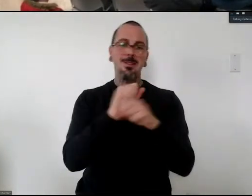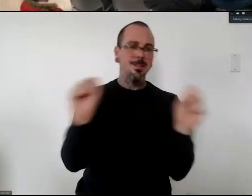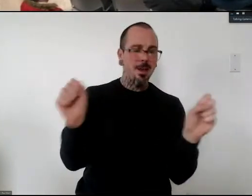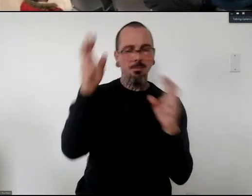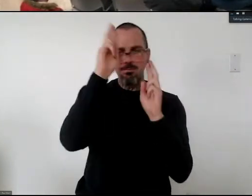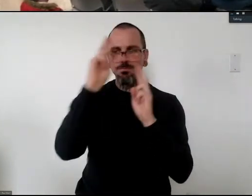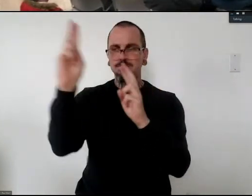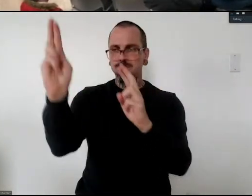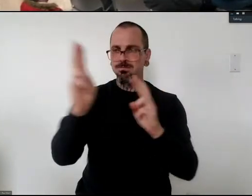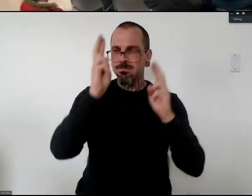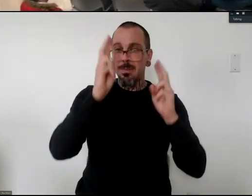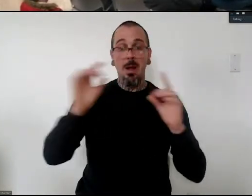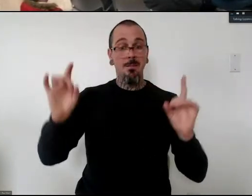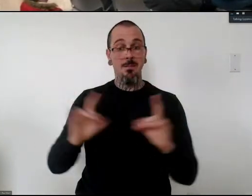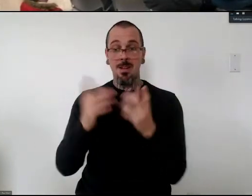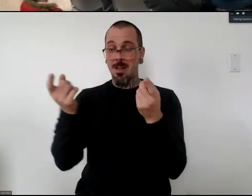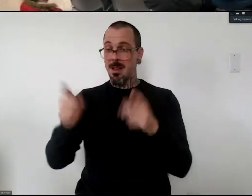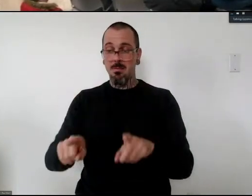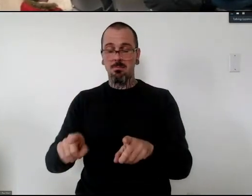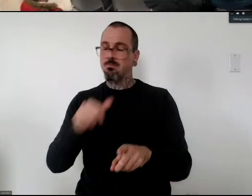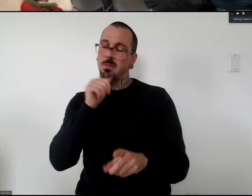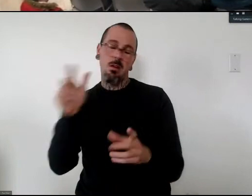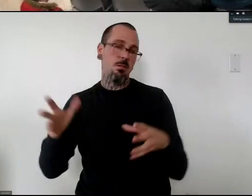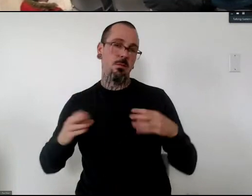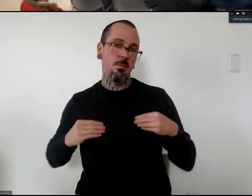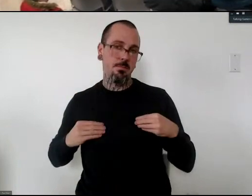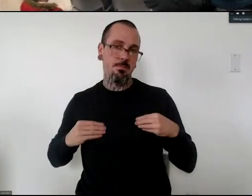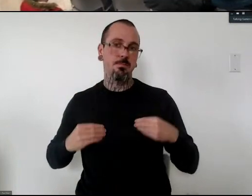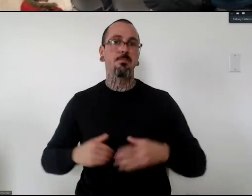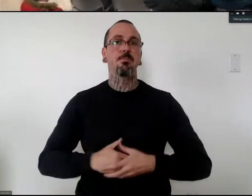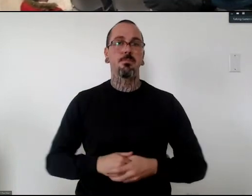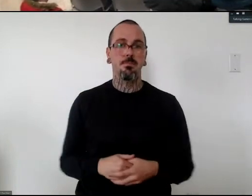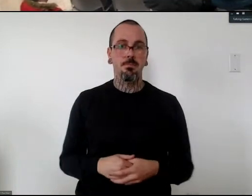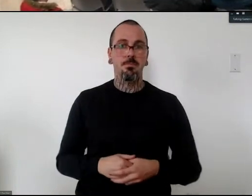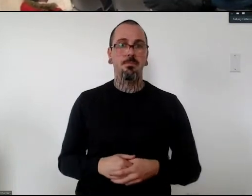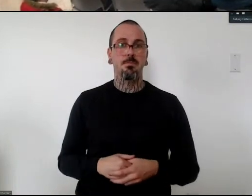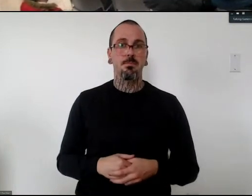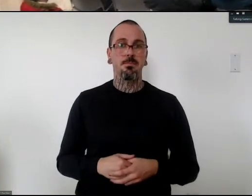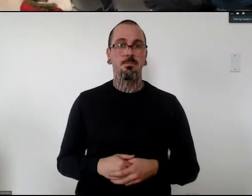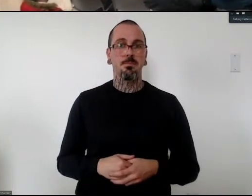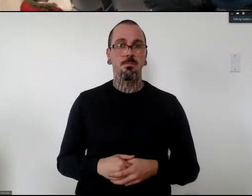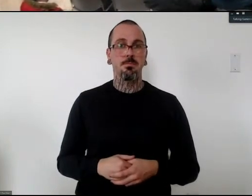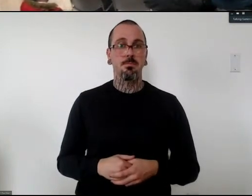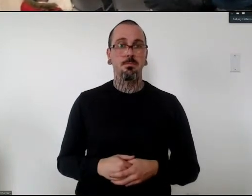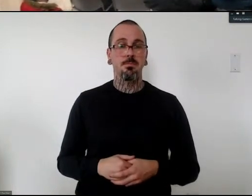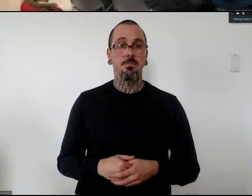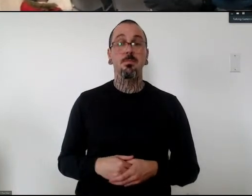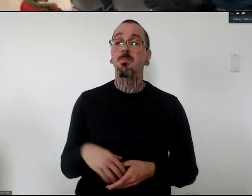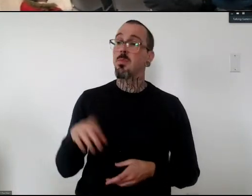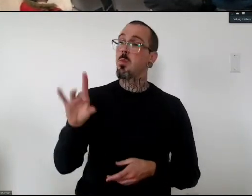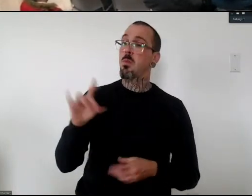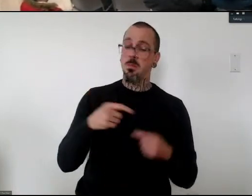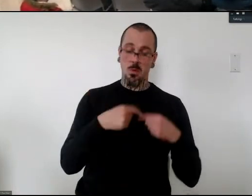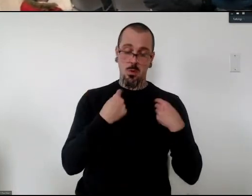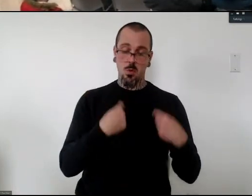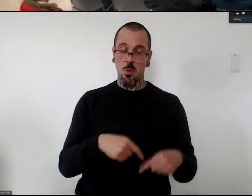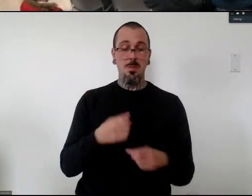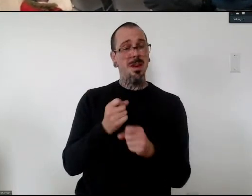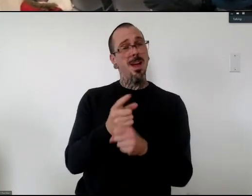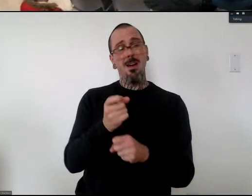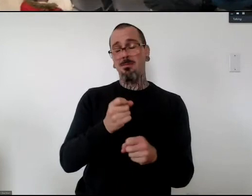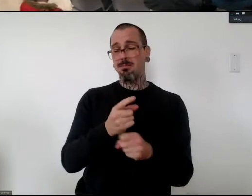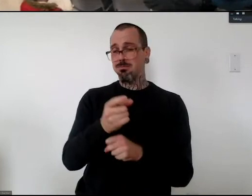is unacceptable, and whereas the Provincial Purple Ribbon Campaign runs annually from November